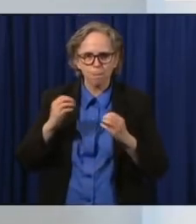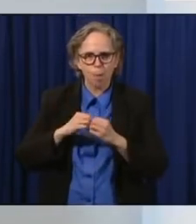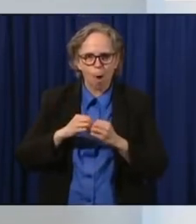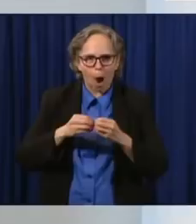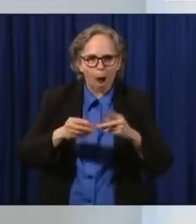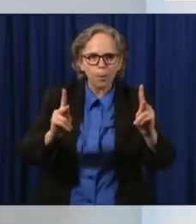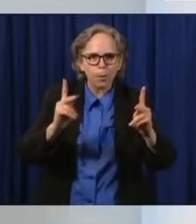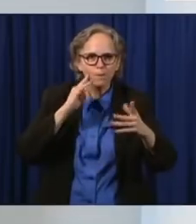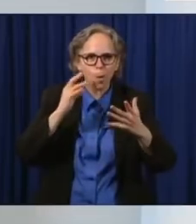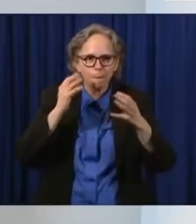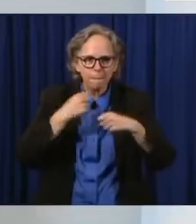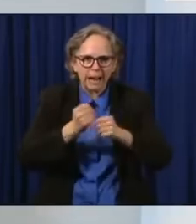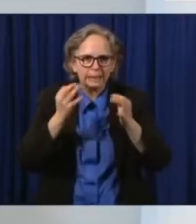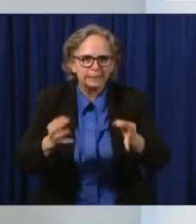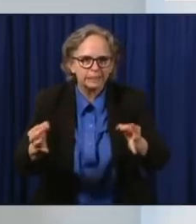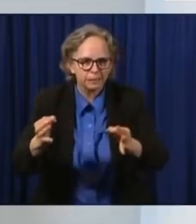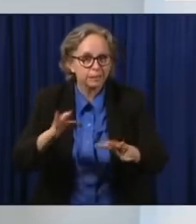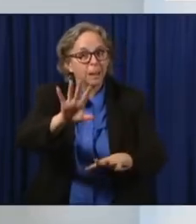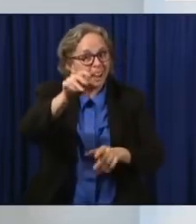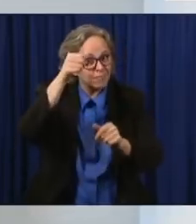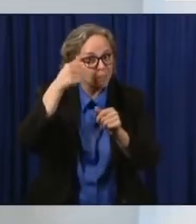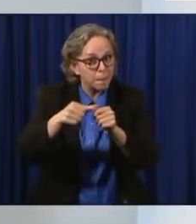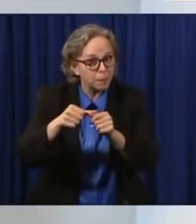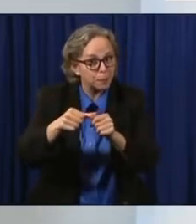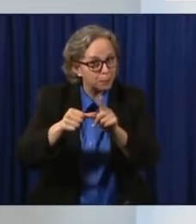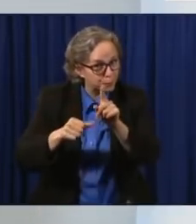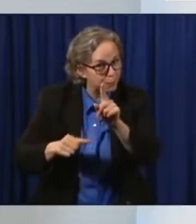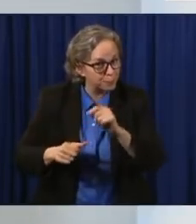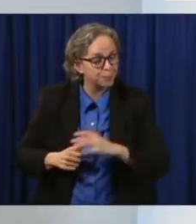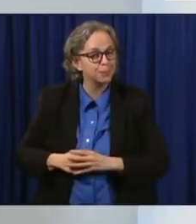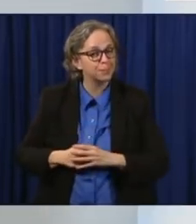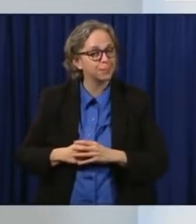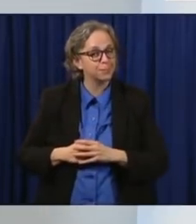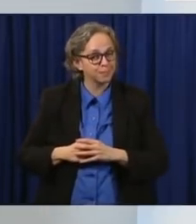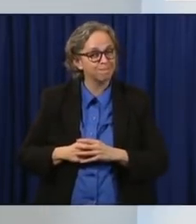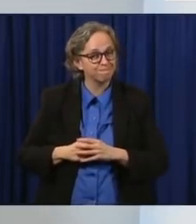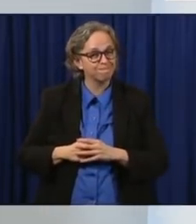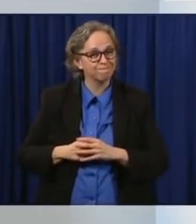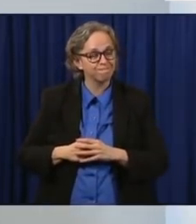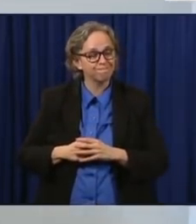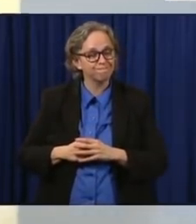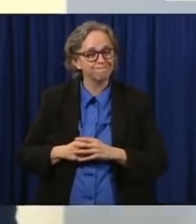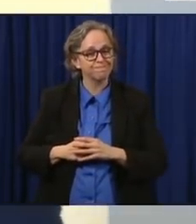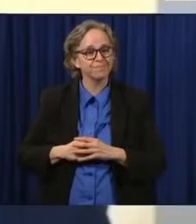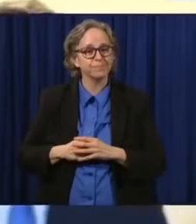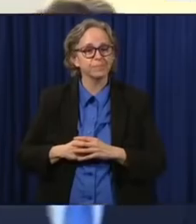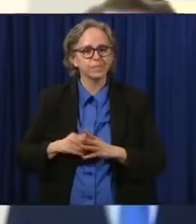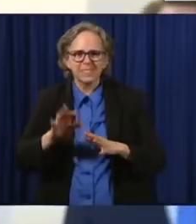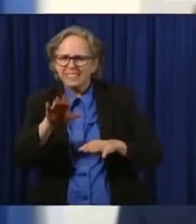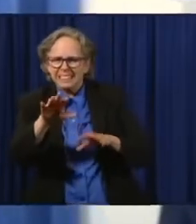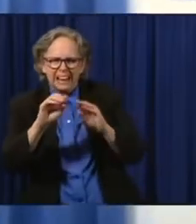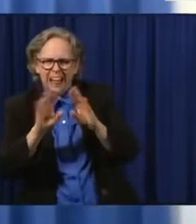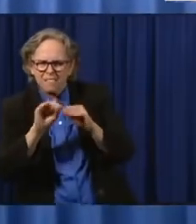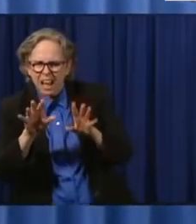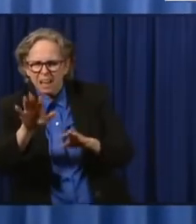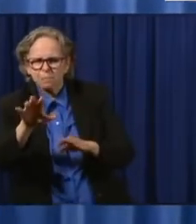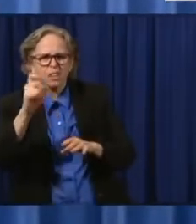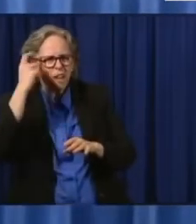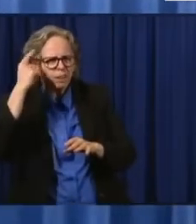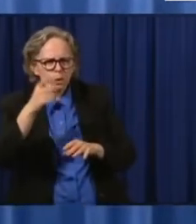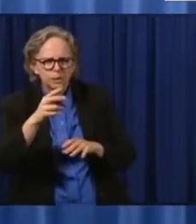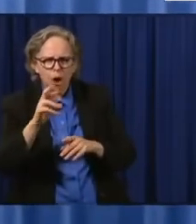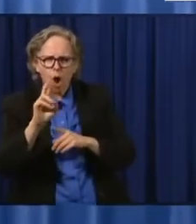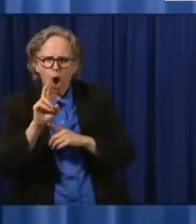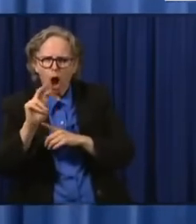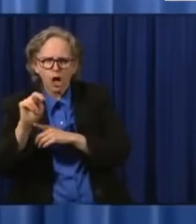factor when we're developing these work groups and coming to these conclusions. Governor, real quick, you mentioned R0. Is that a figure